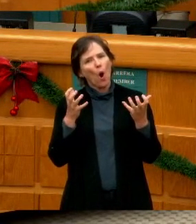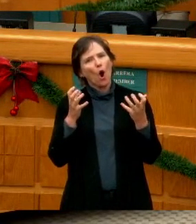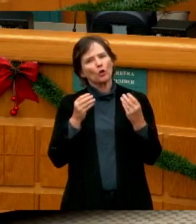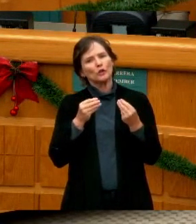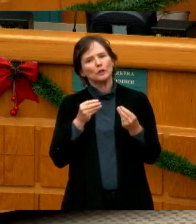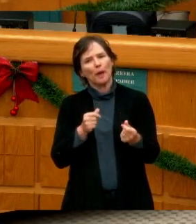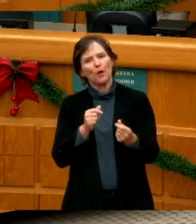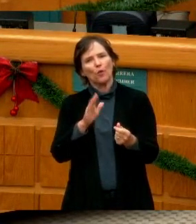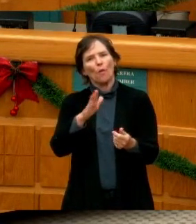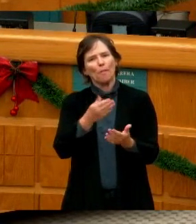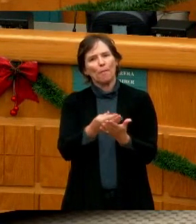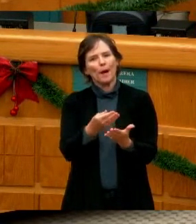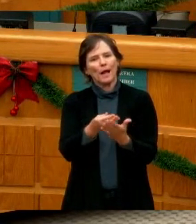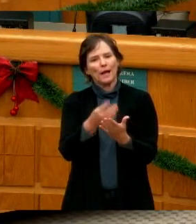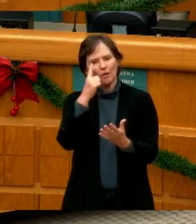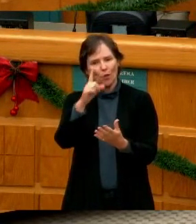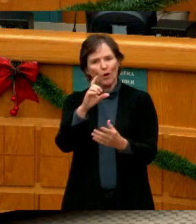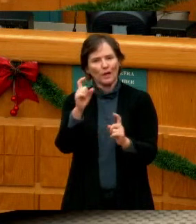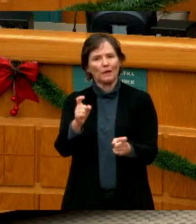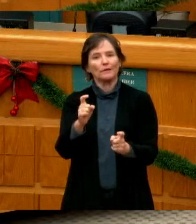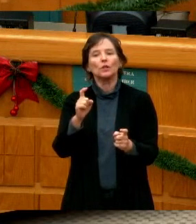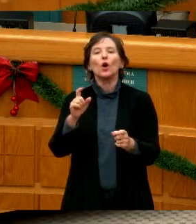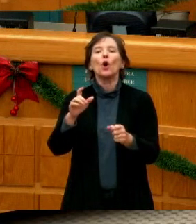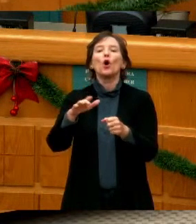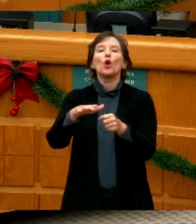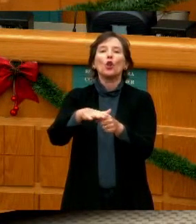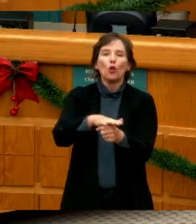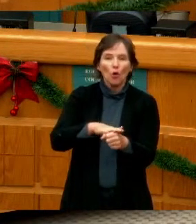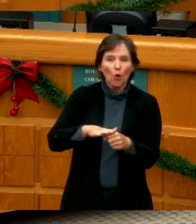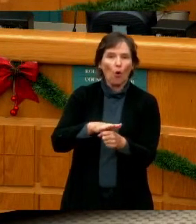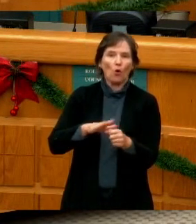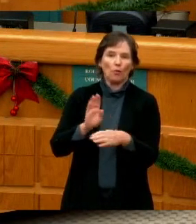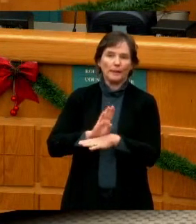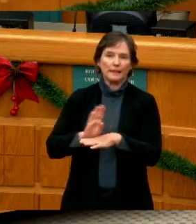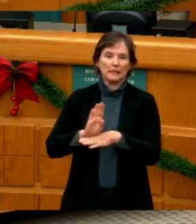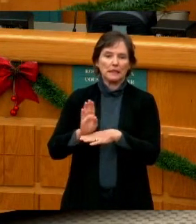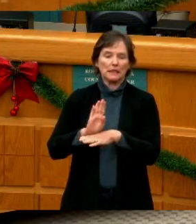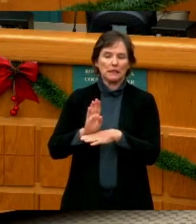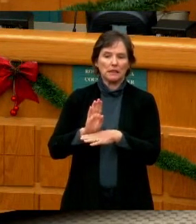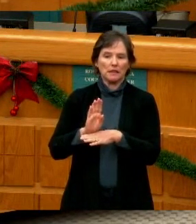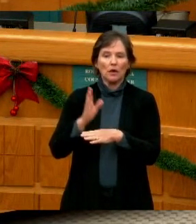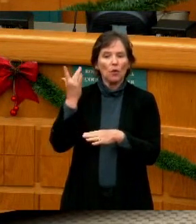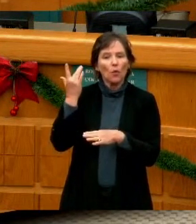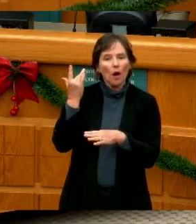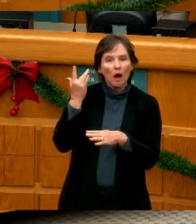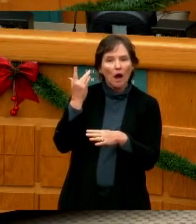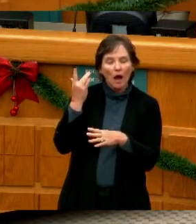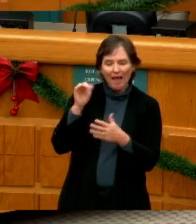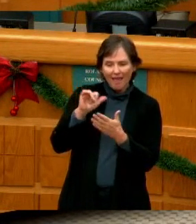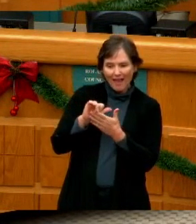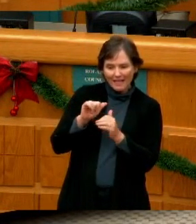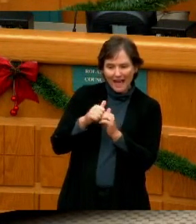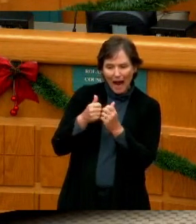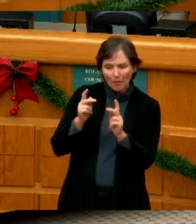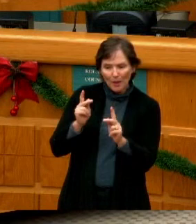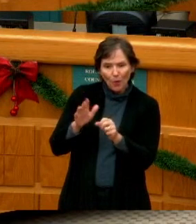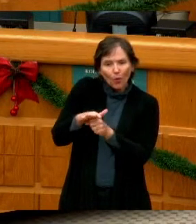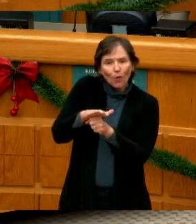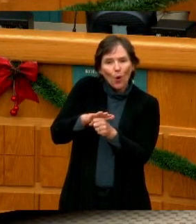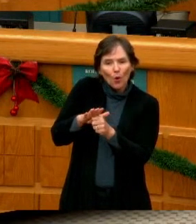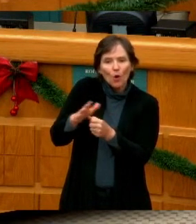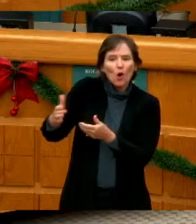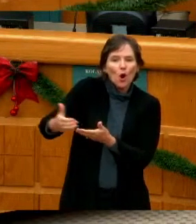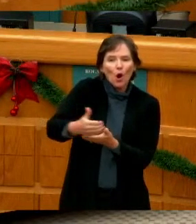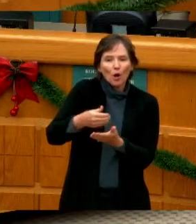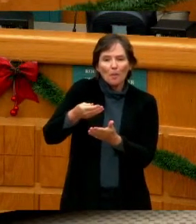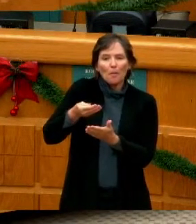money locally because that's part of helping people make Christmas, because they have salaries to pay and they